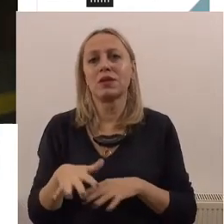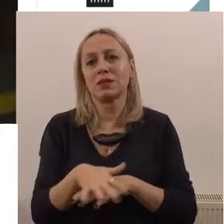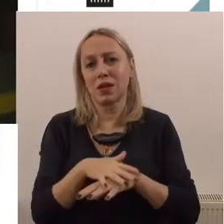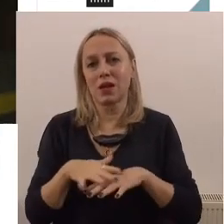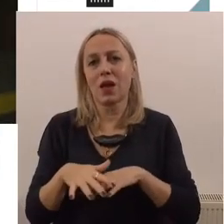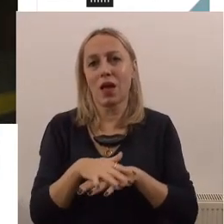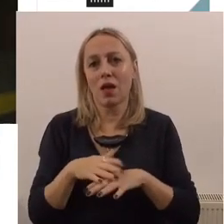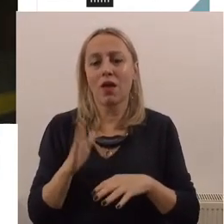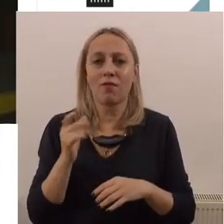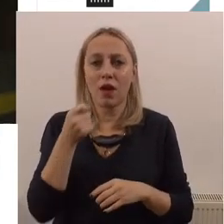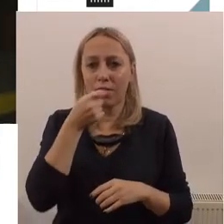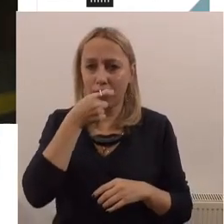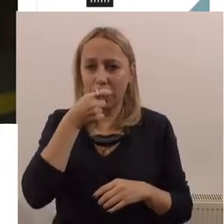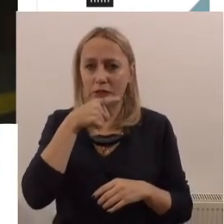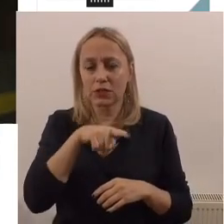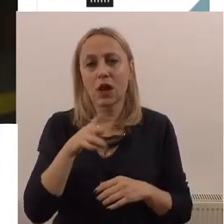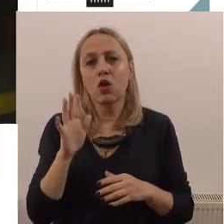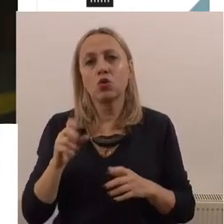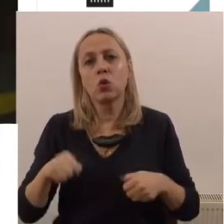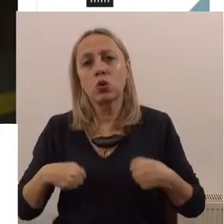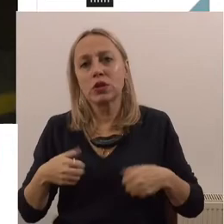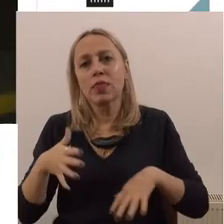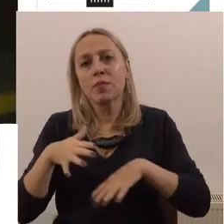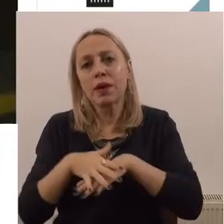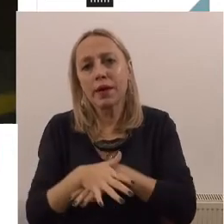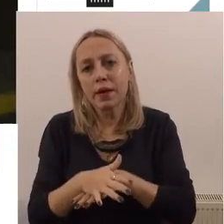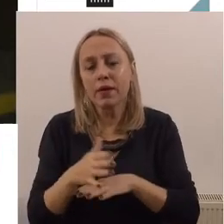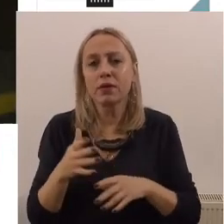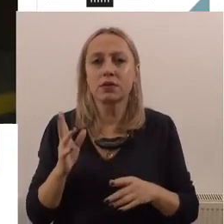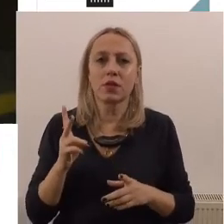and tomorrow, probably those who